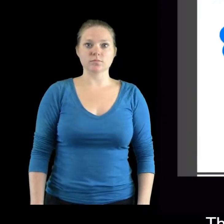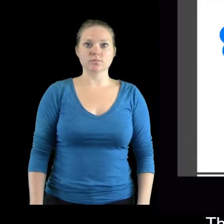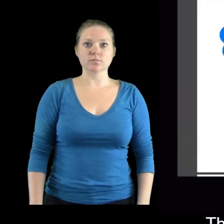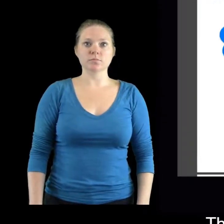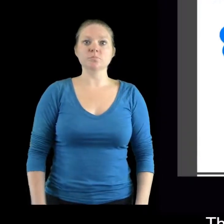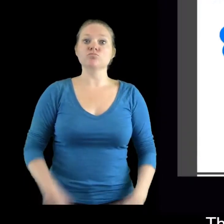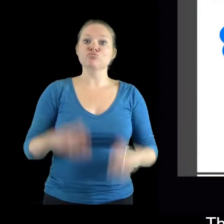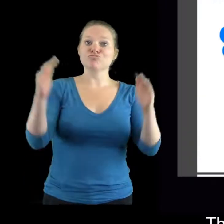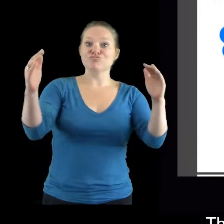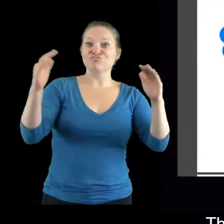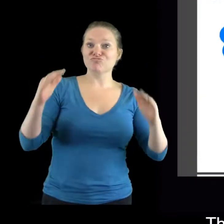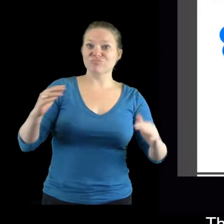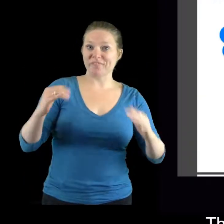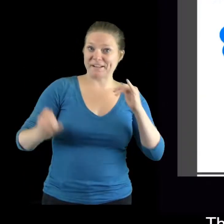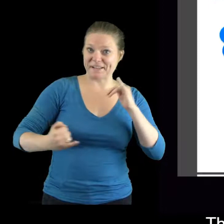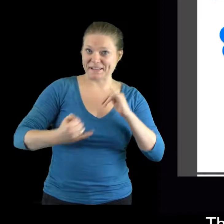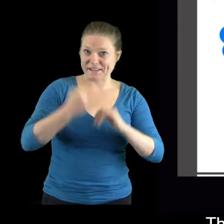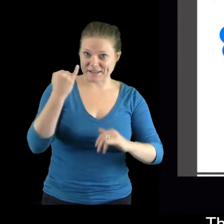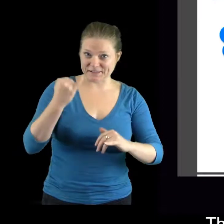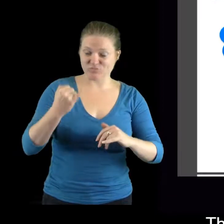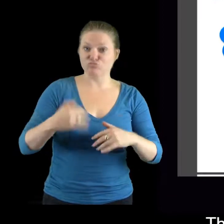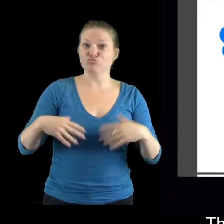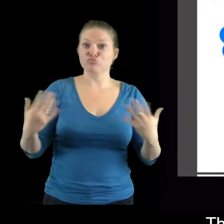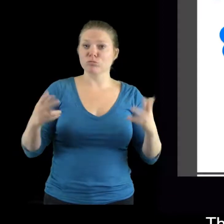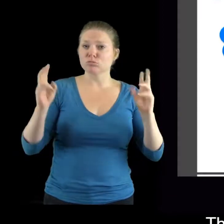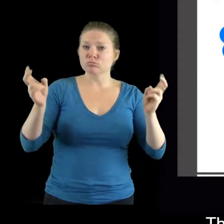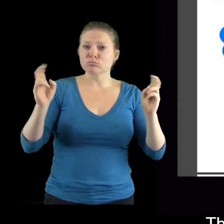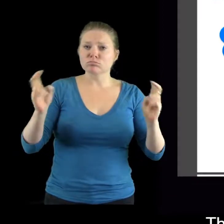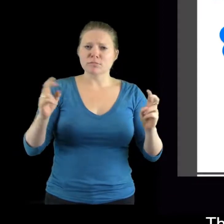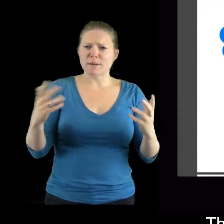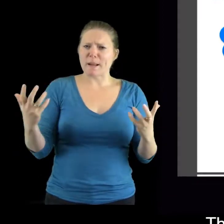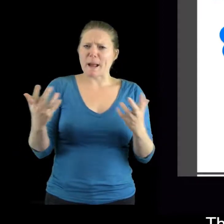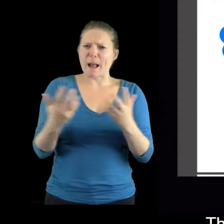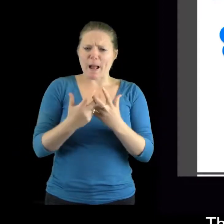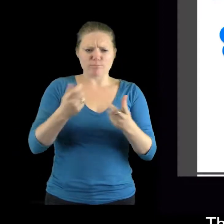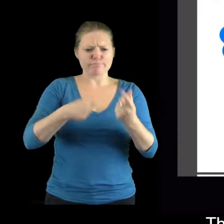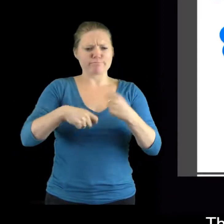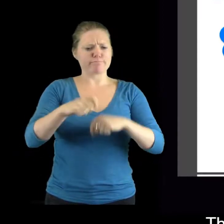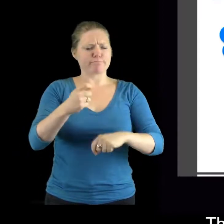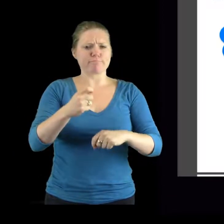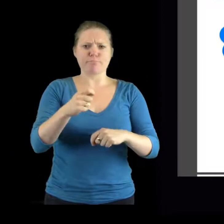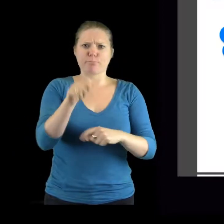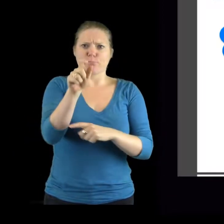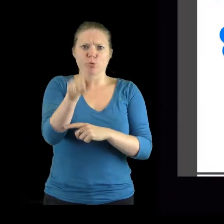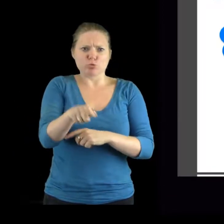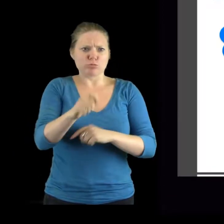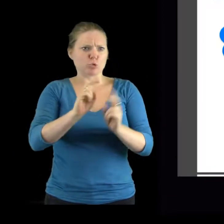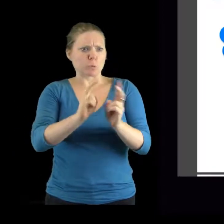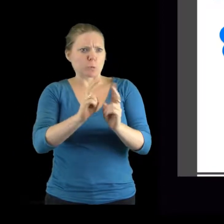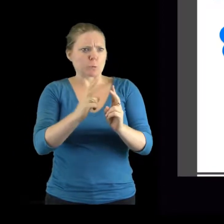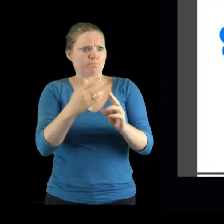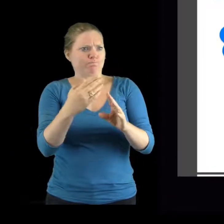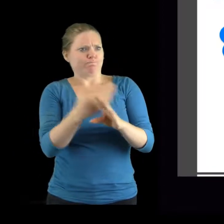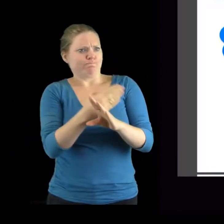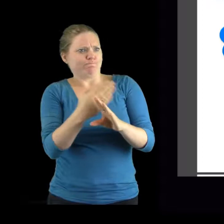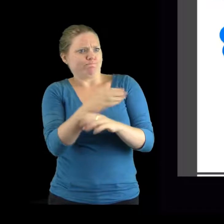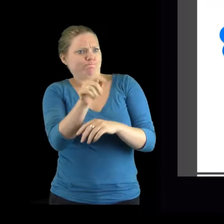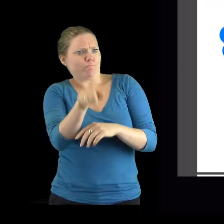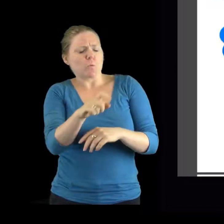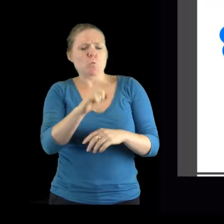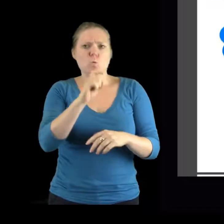So the final point of discussion is on becoming a reflective practitioner. Now, I know last,